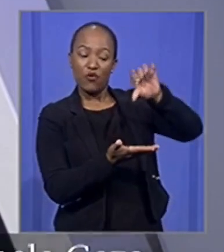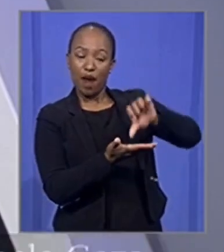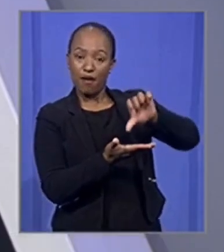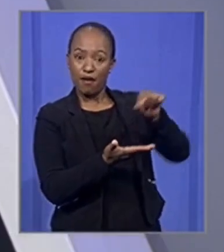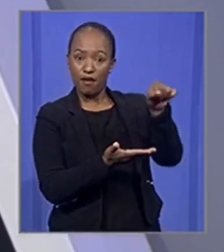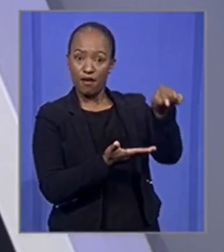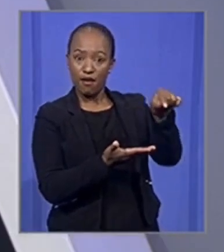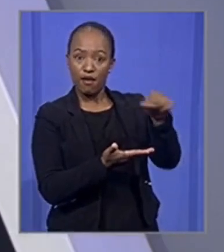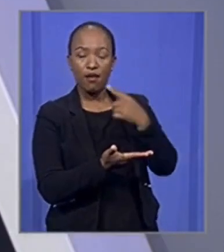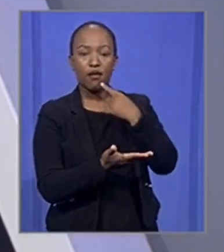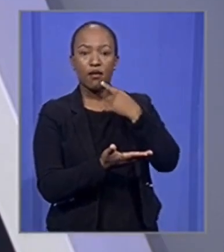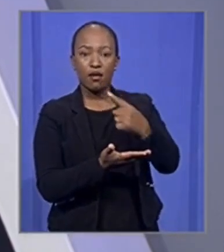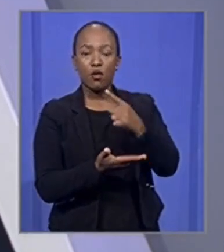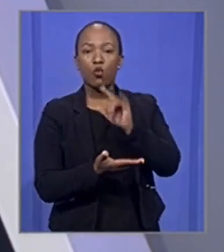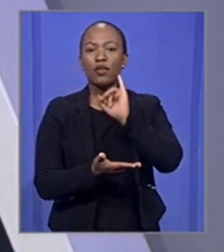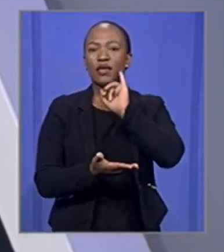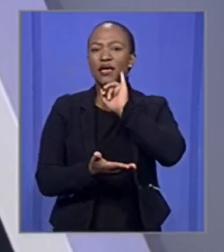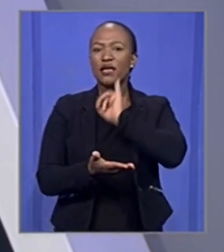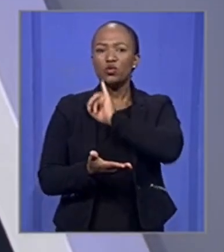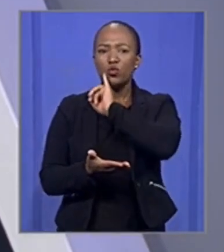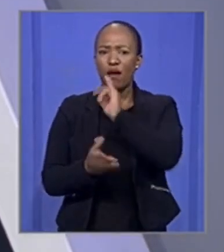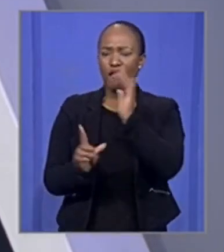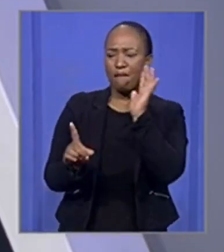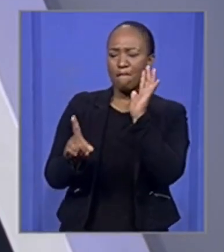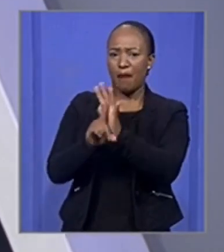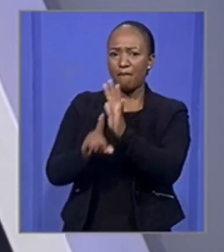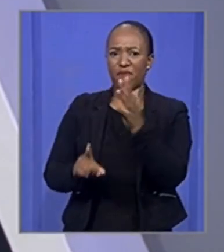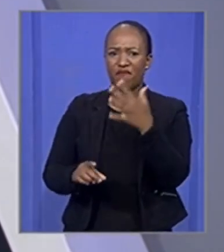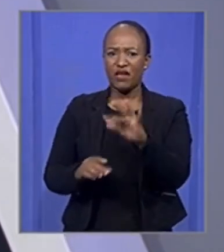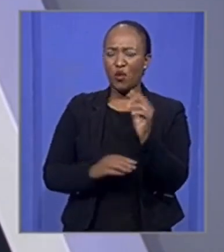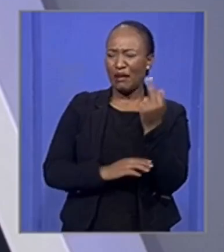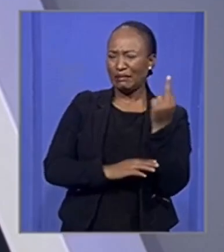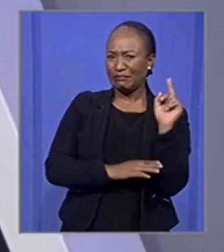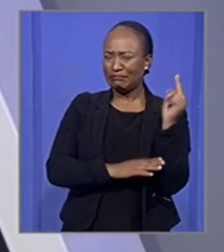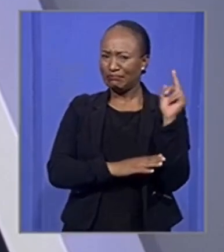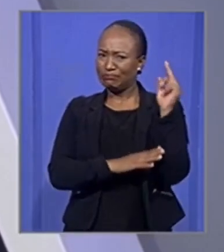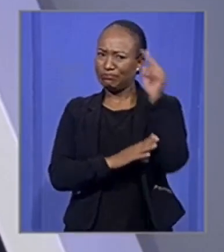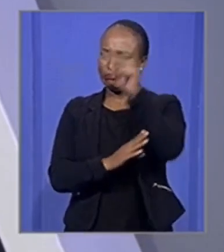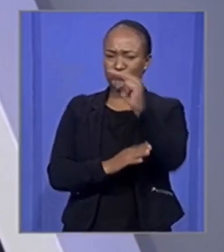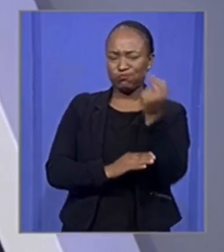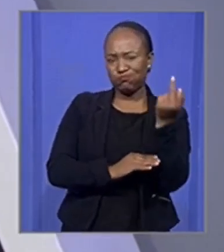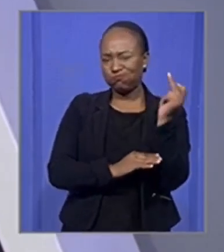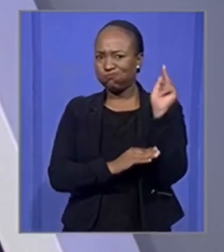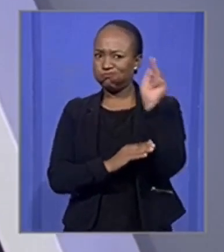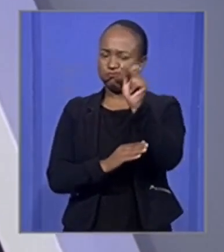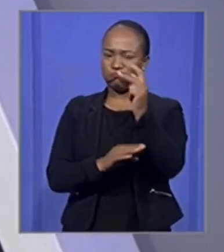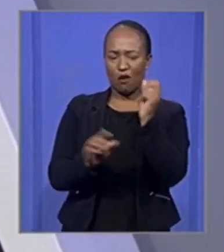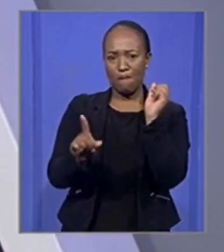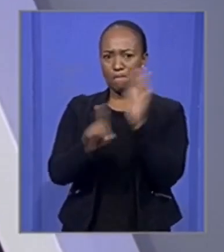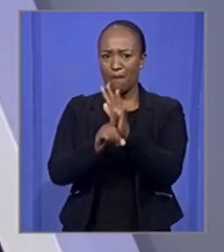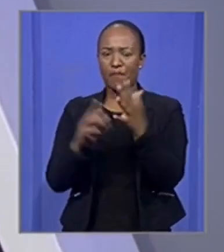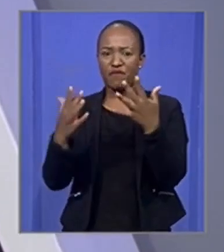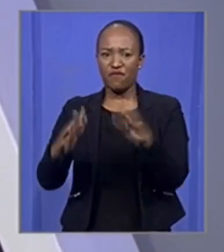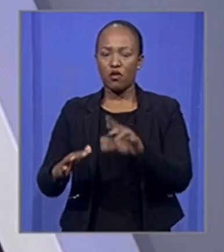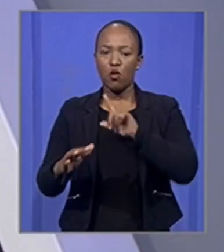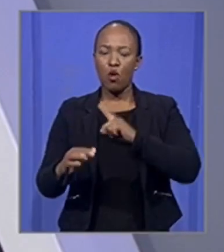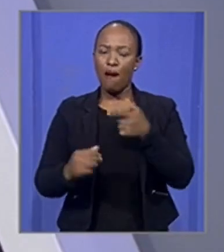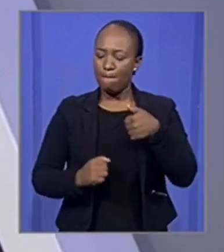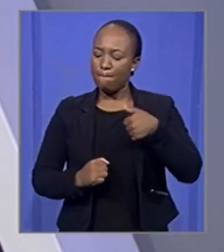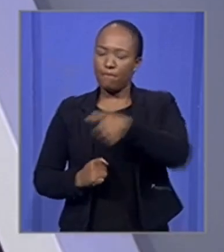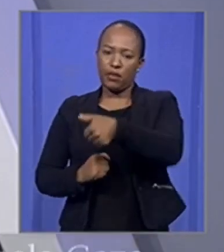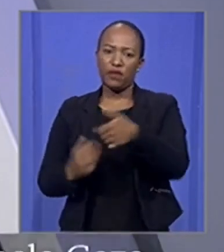thakgotse ditlhaselo kgahlano le Israel maobane ka utsubila dimisaele tse makgolokgolo. Ditlhaselo tsena di nkuwa e le boiphetetso ka mora